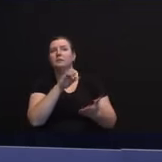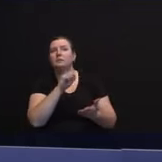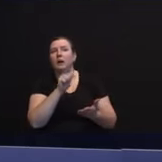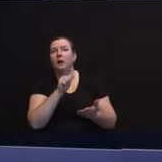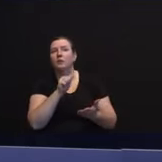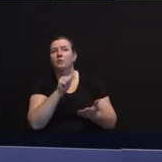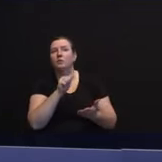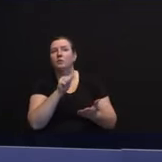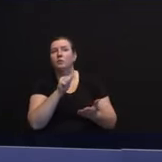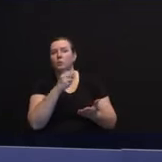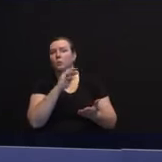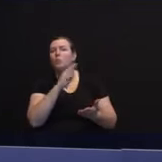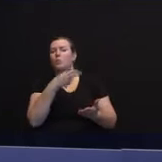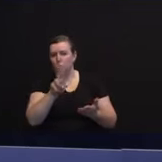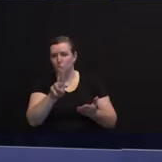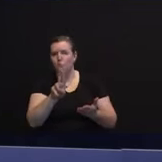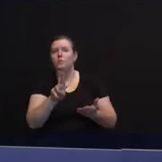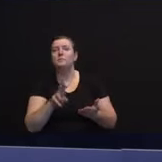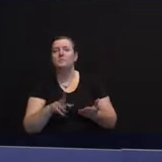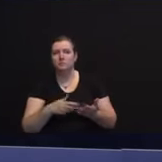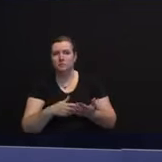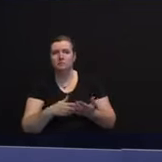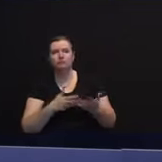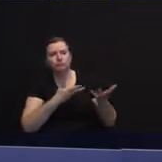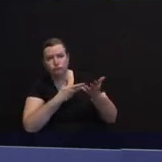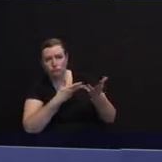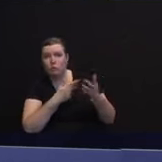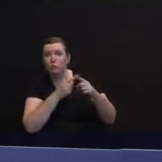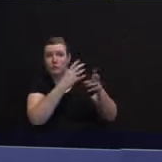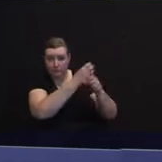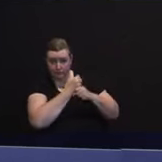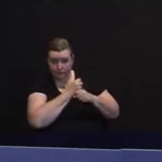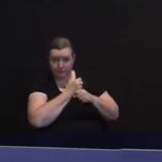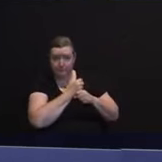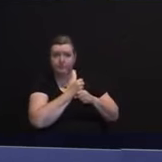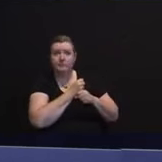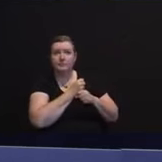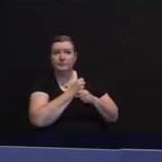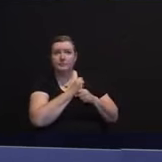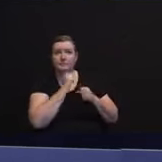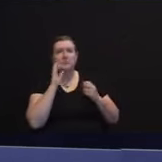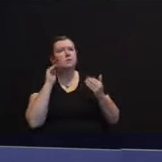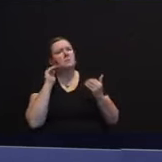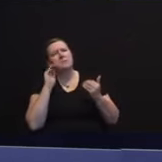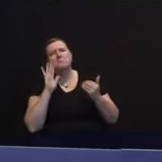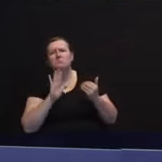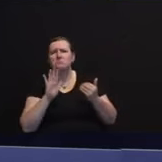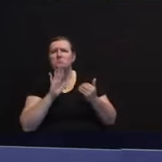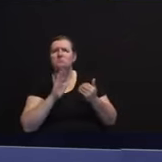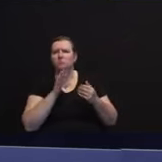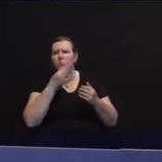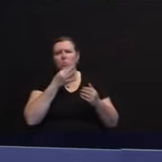state veterans' homes once we receive the tests, and we expect to receive them very soon.